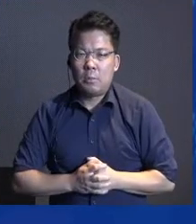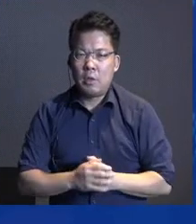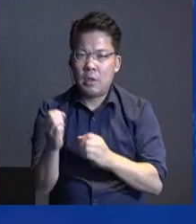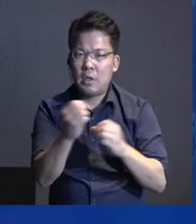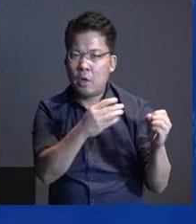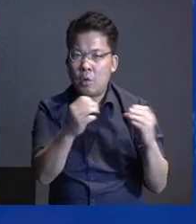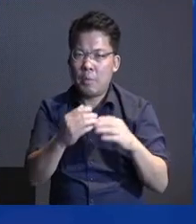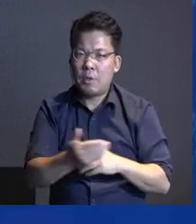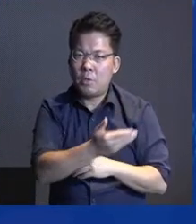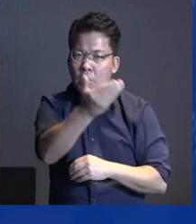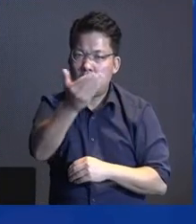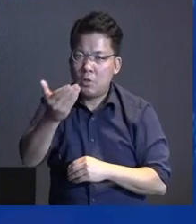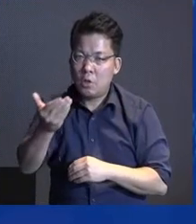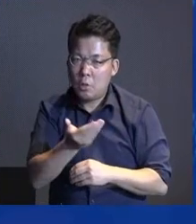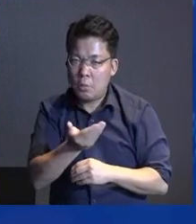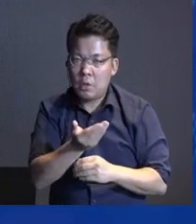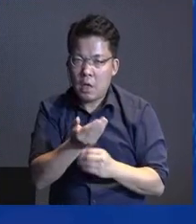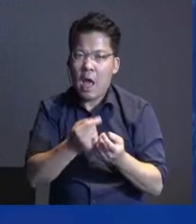somewhere completely different.